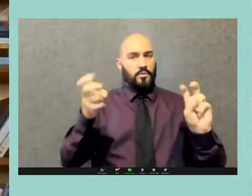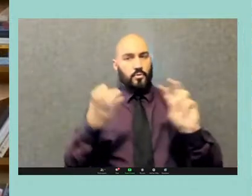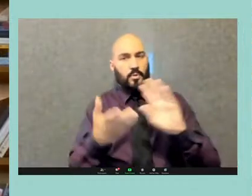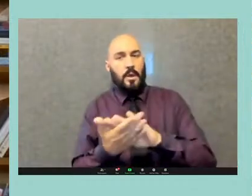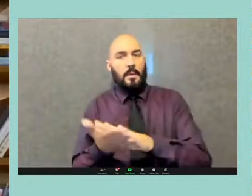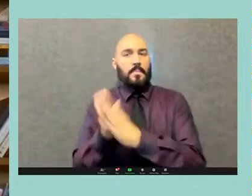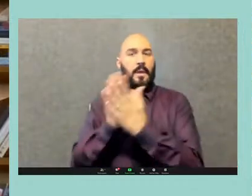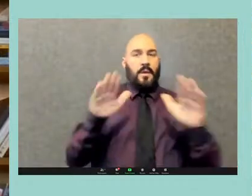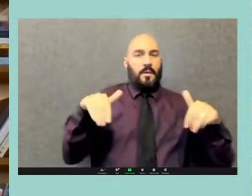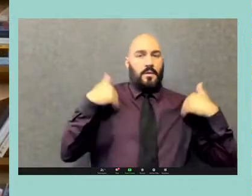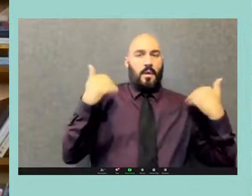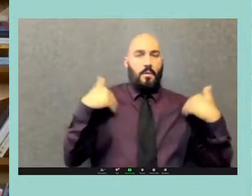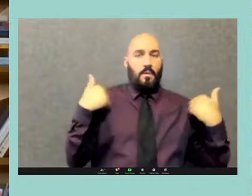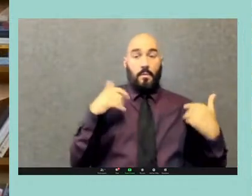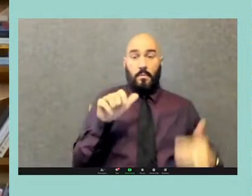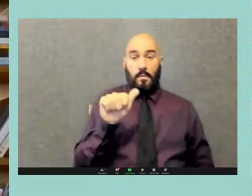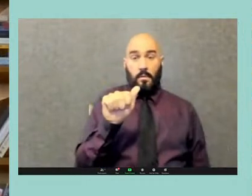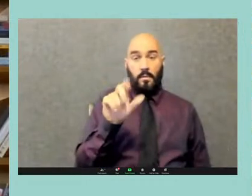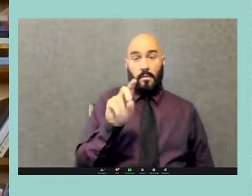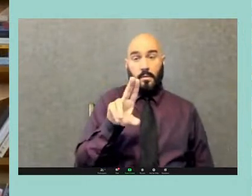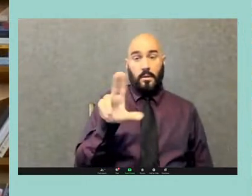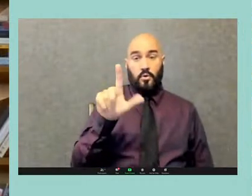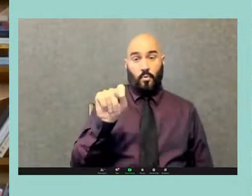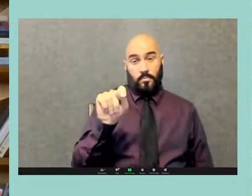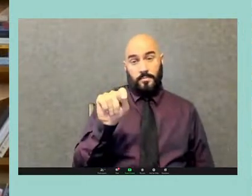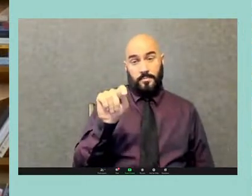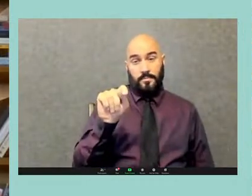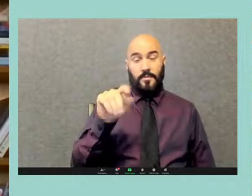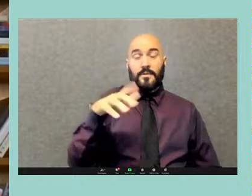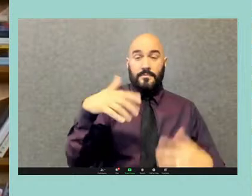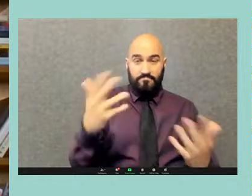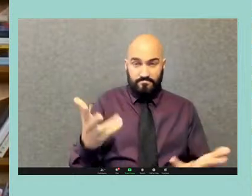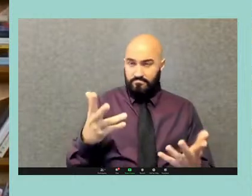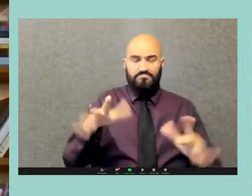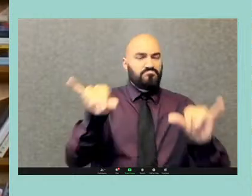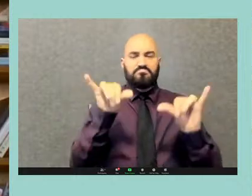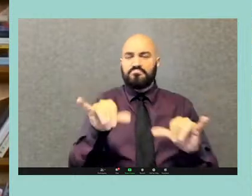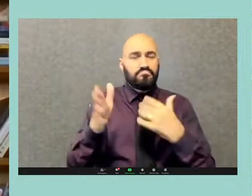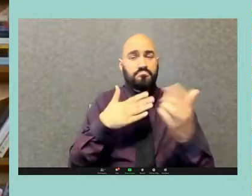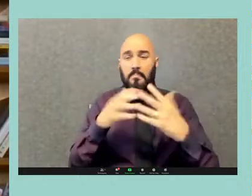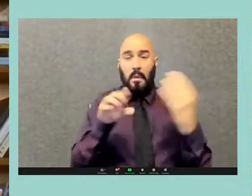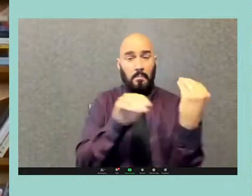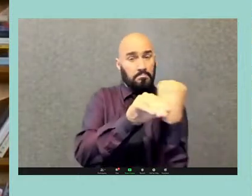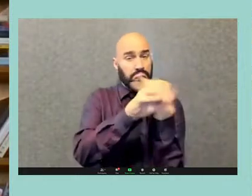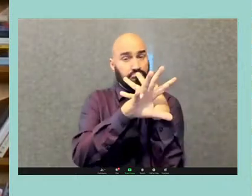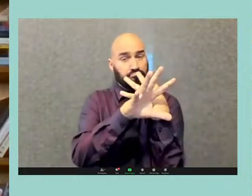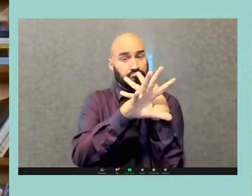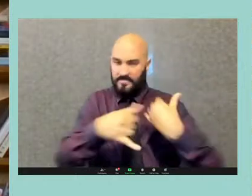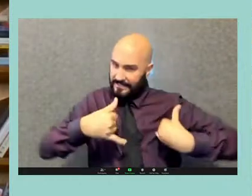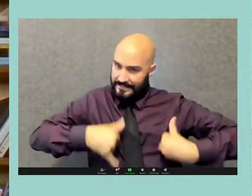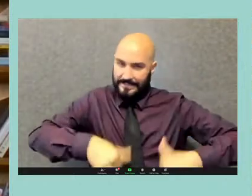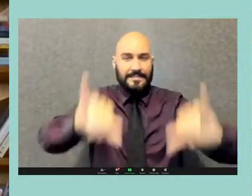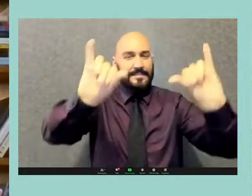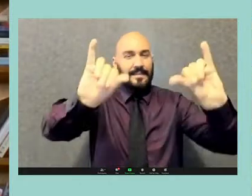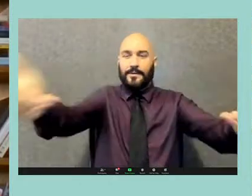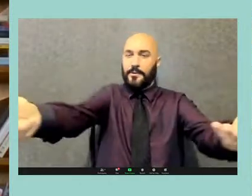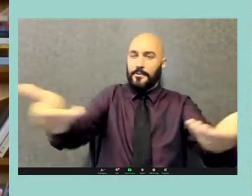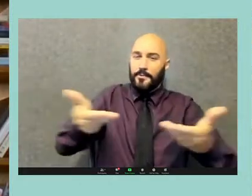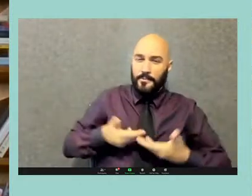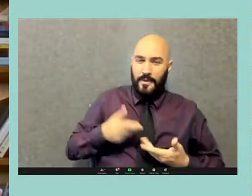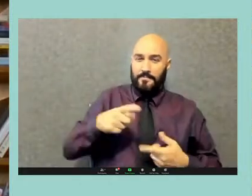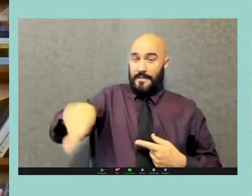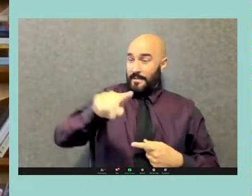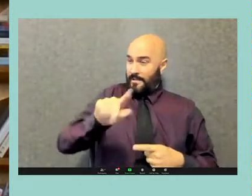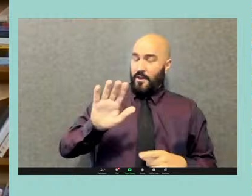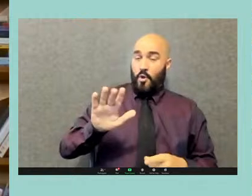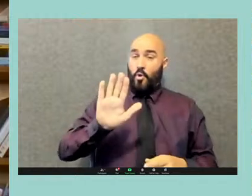young adulthood. Well, we welcome you all the same. You have a place